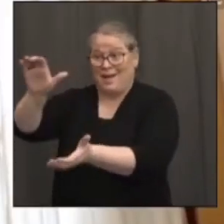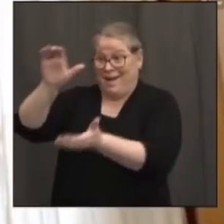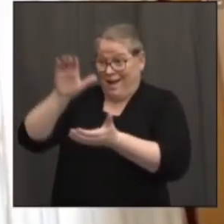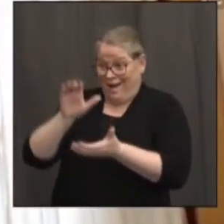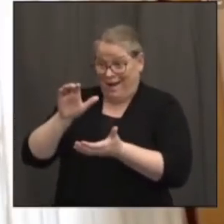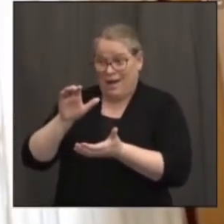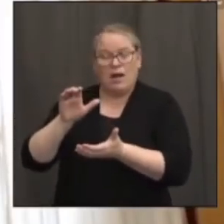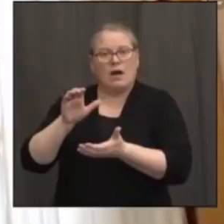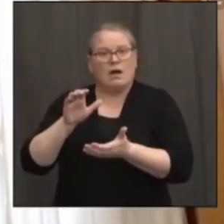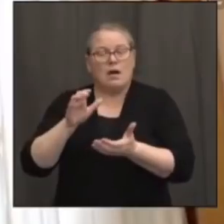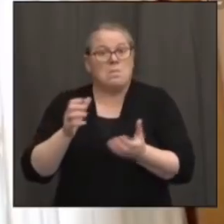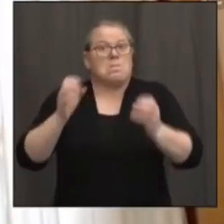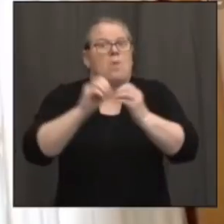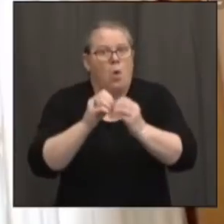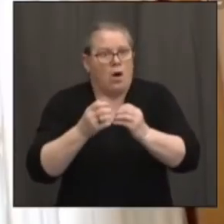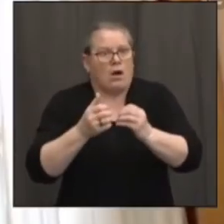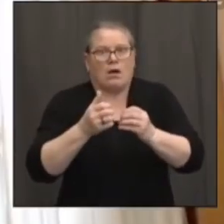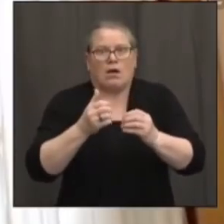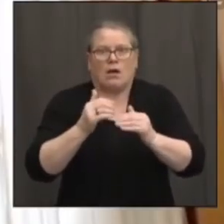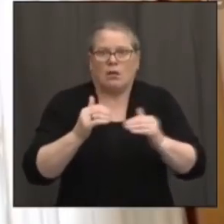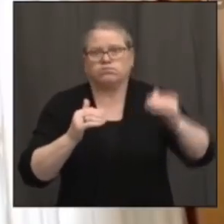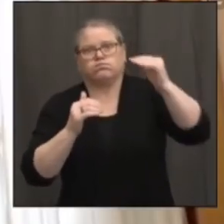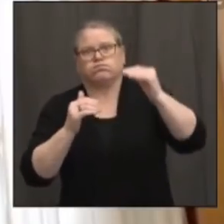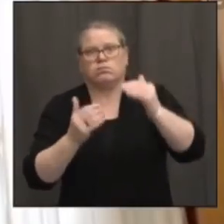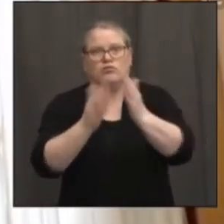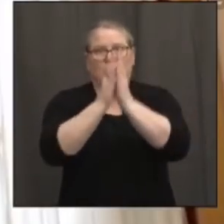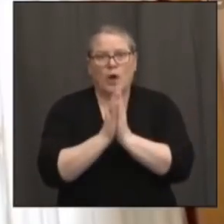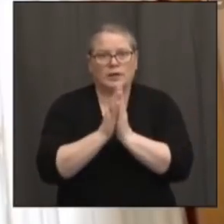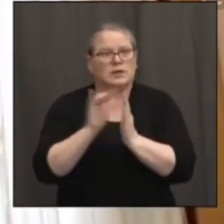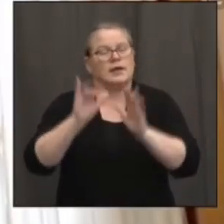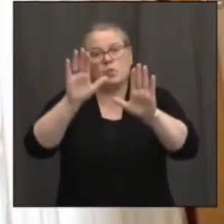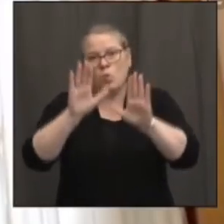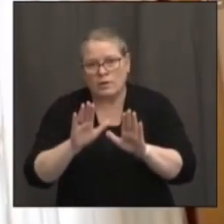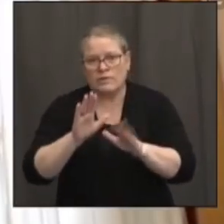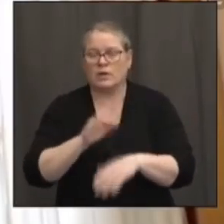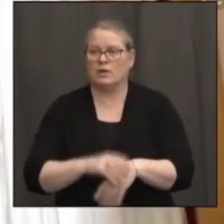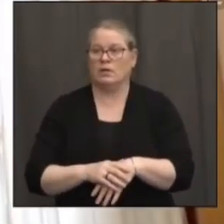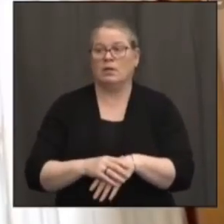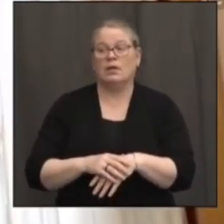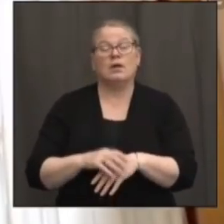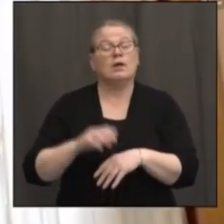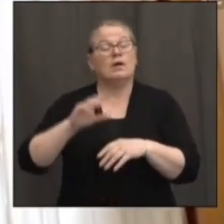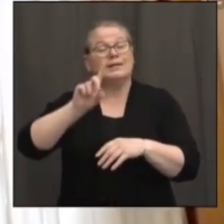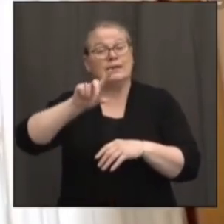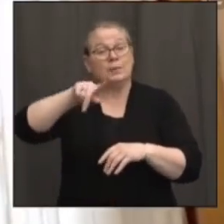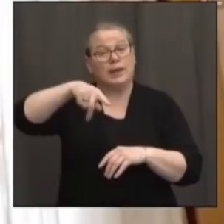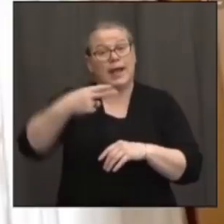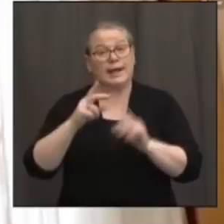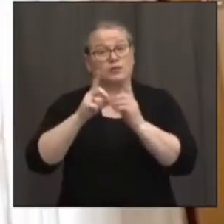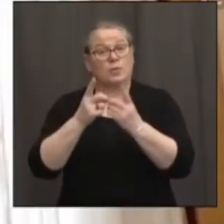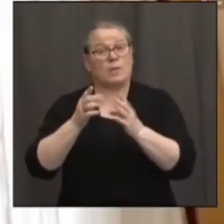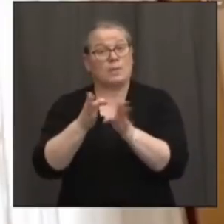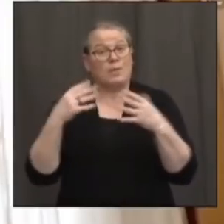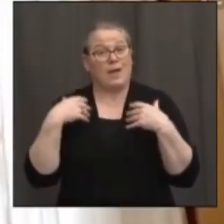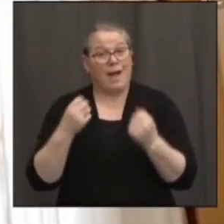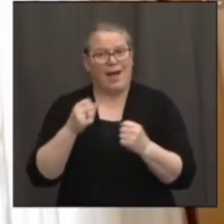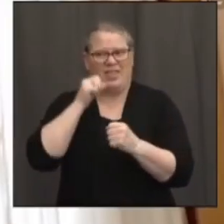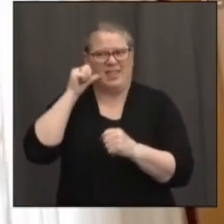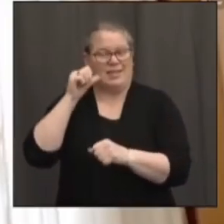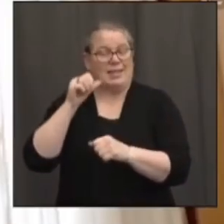that's great news. And our fantastic team at DPH worked through the weekend, got the orders in last night as soon as they were able to